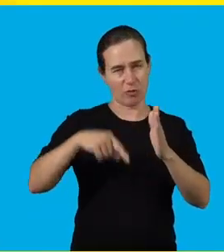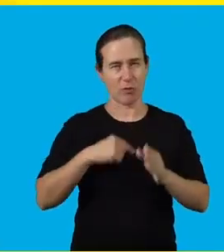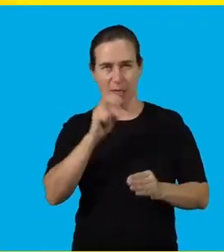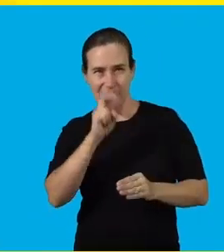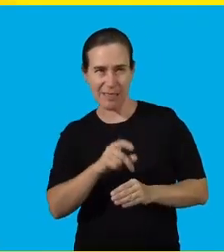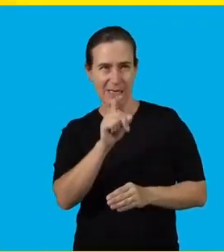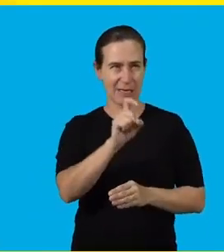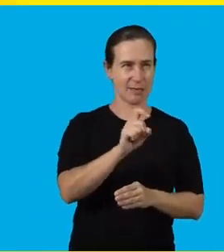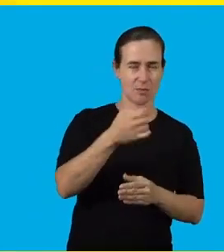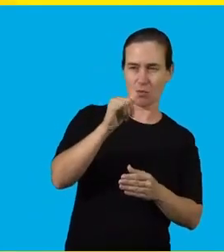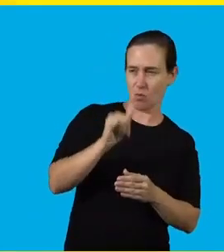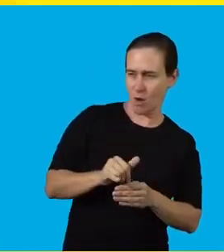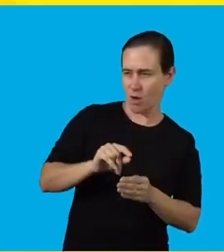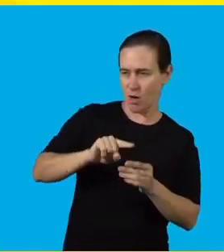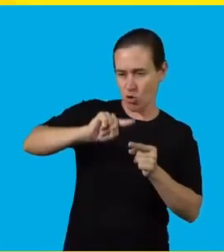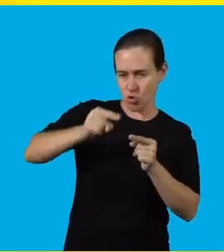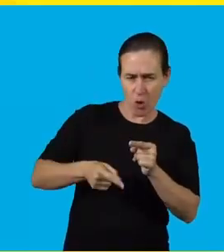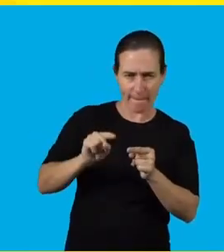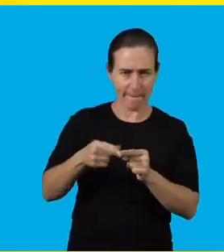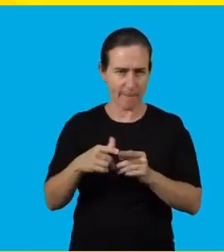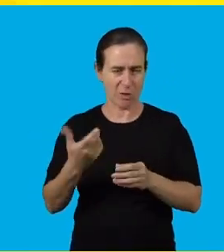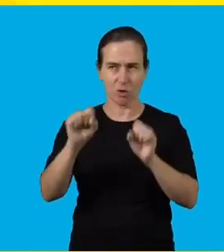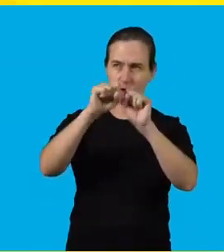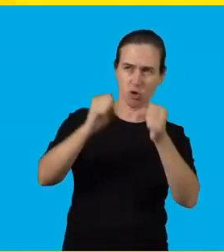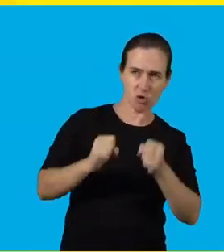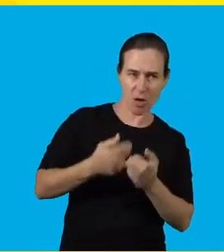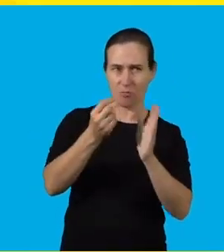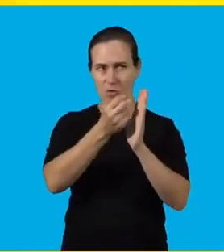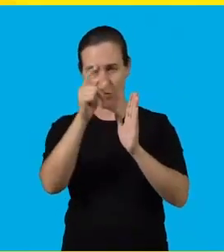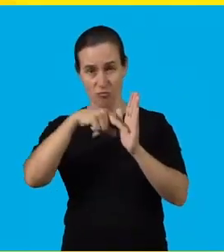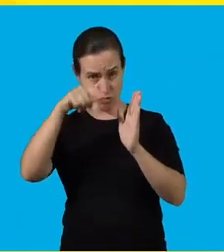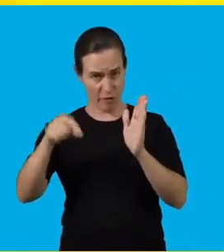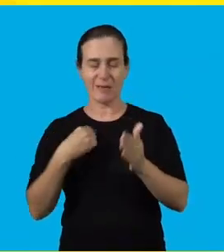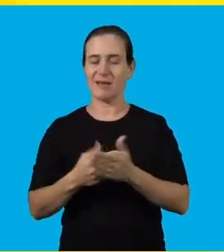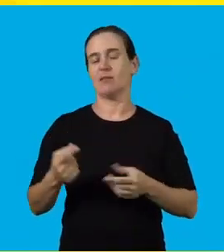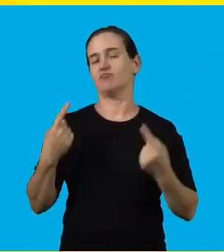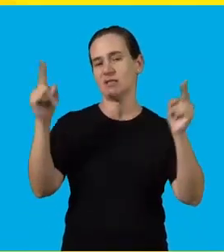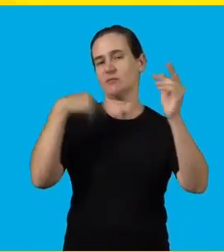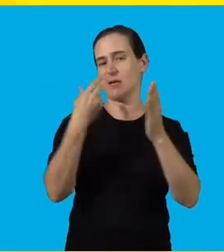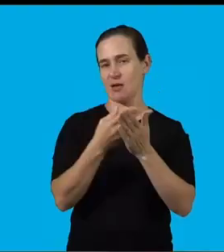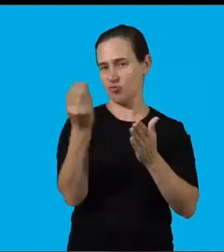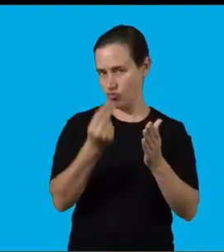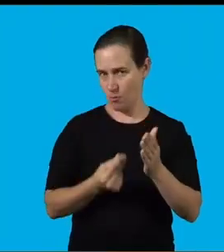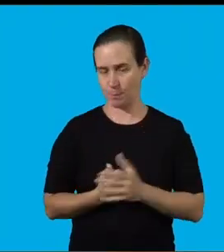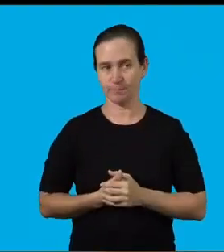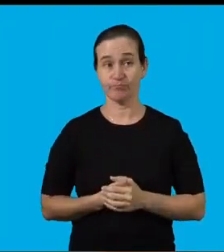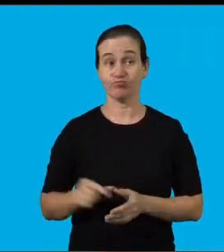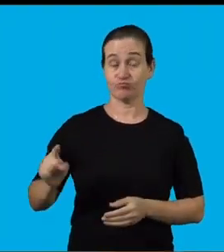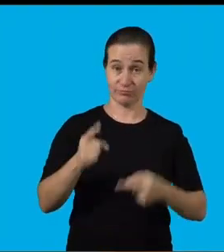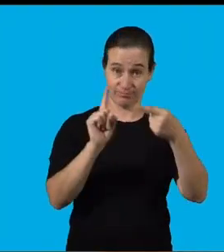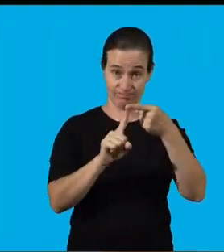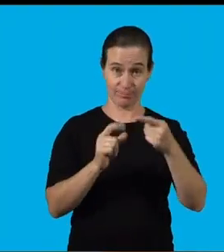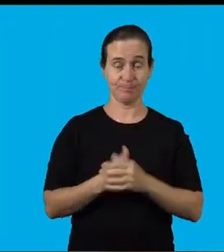need the x-intercepts, y-intercepts, you need the turning points, and you need the shape of the graph to successfully draw the graph. Okay, let's have a look at the